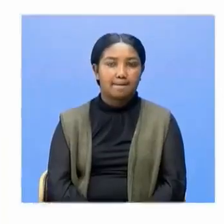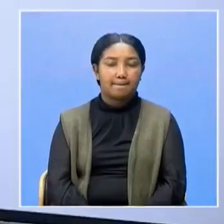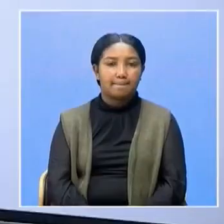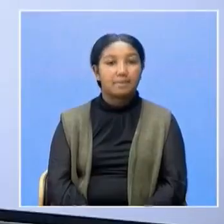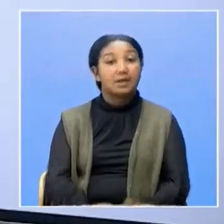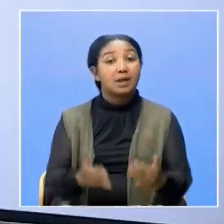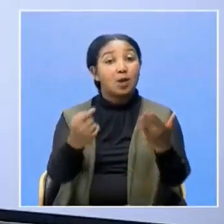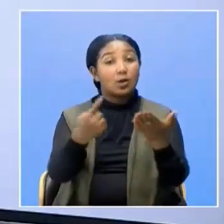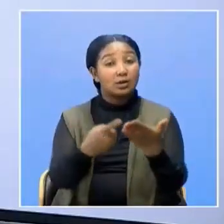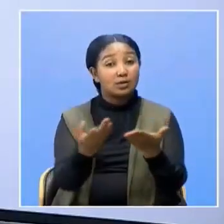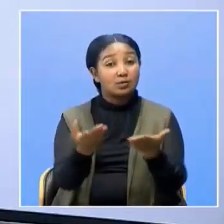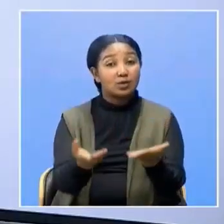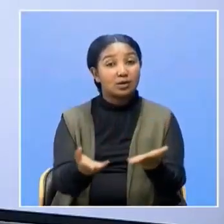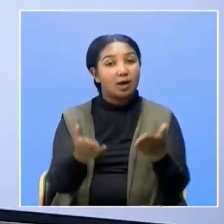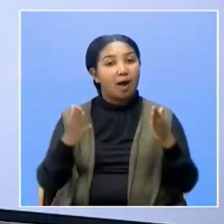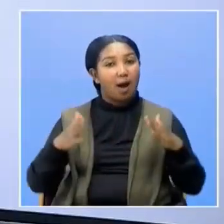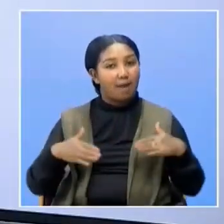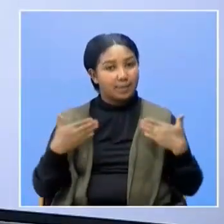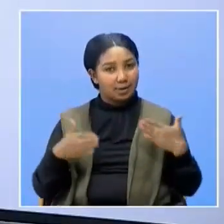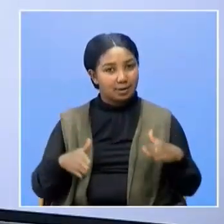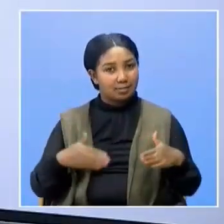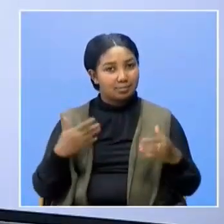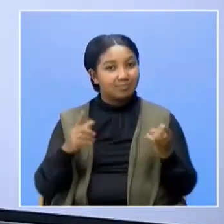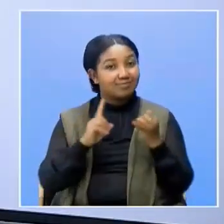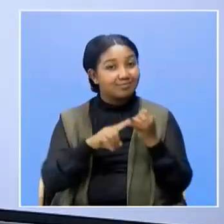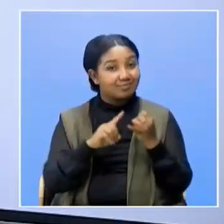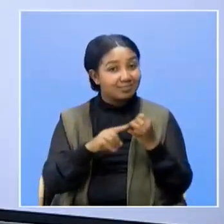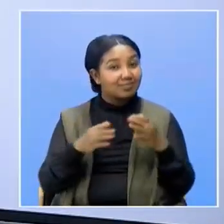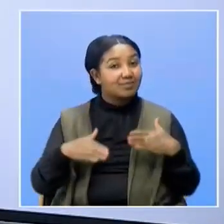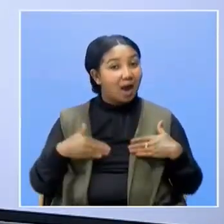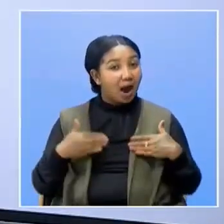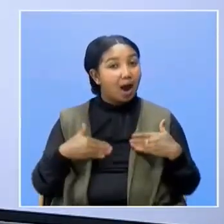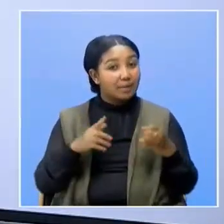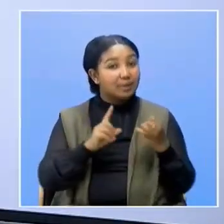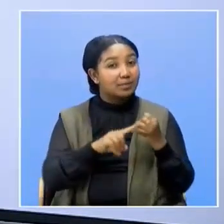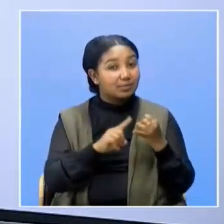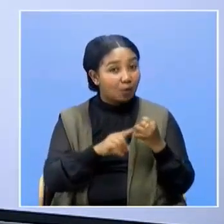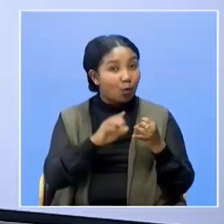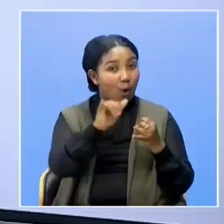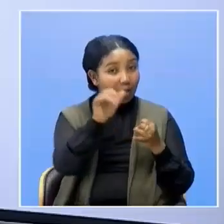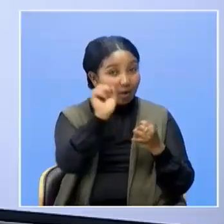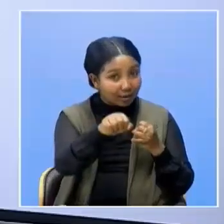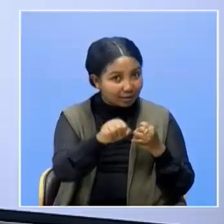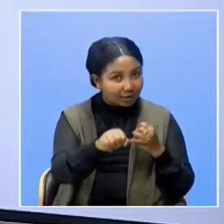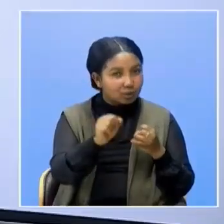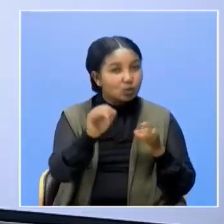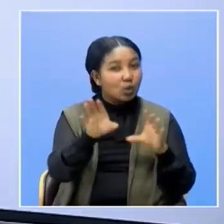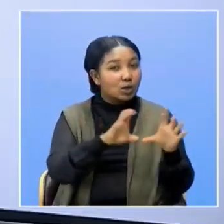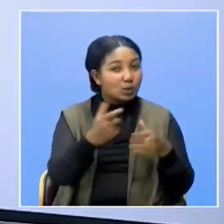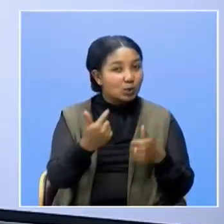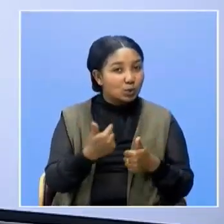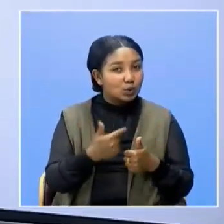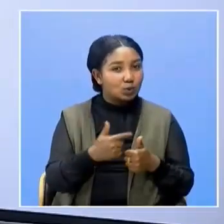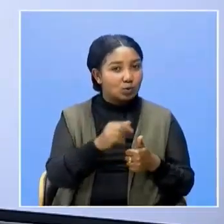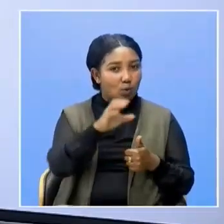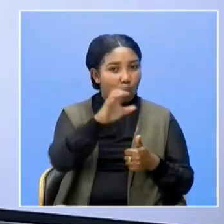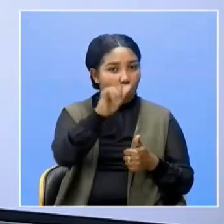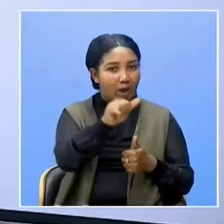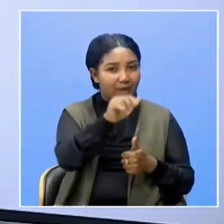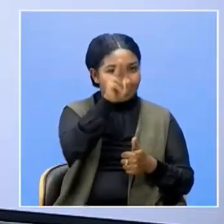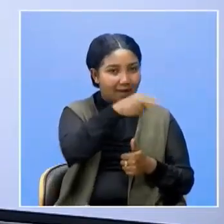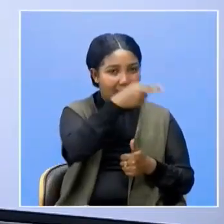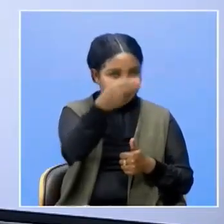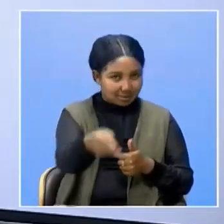Now here we come to happy. What did I tell you? Happy ends with Y. So what do? We just cancel